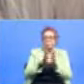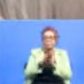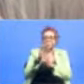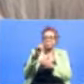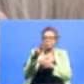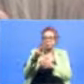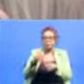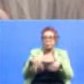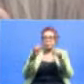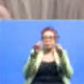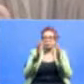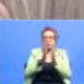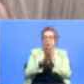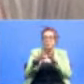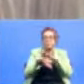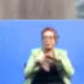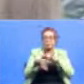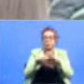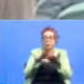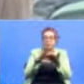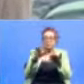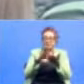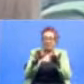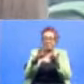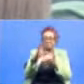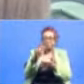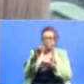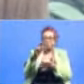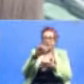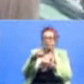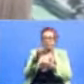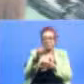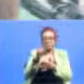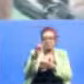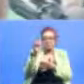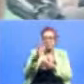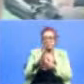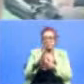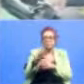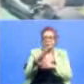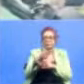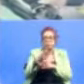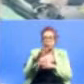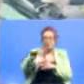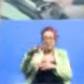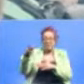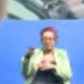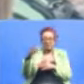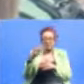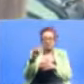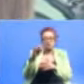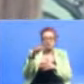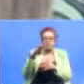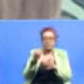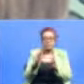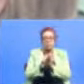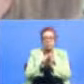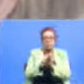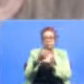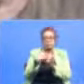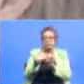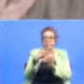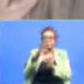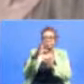and the Principal Secretary for Treasury, Dr. Chris Kiptoo. The Kenyan ambassador to the Netherlands, Margaret Shava, and Golazo founder and